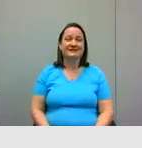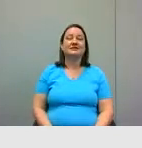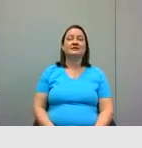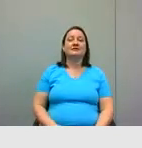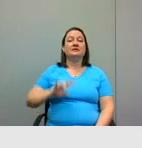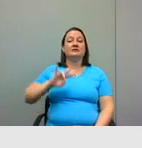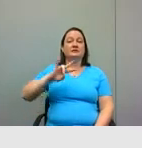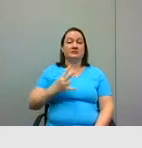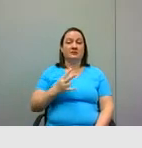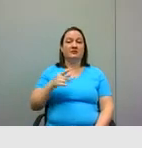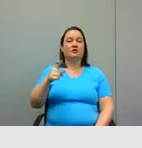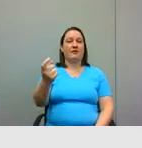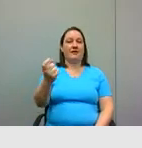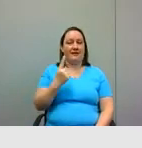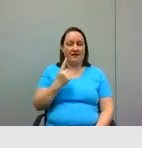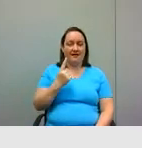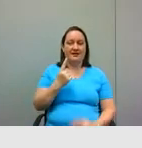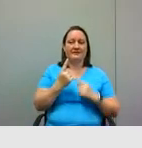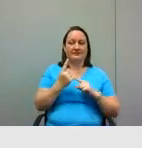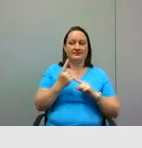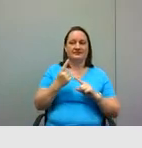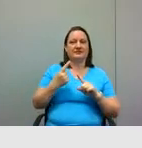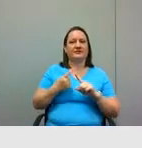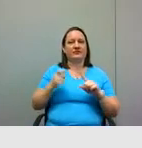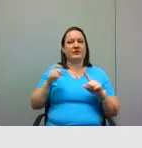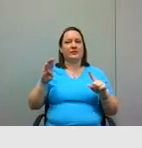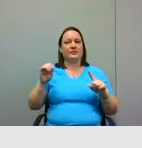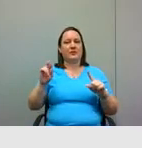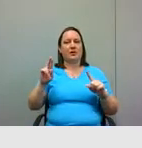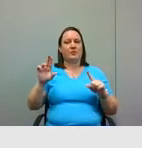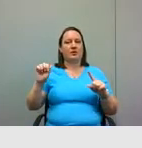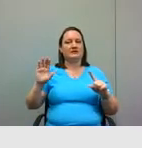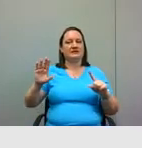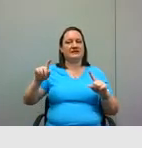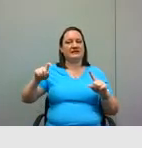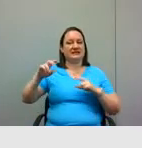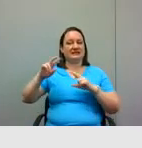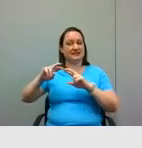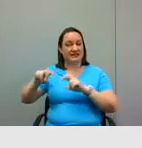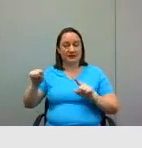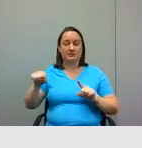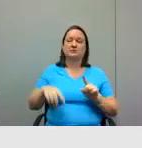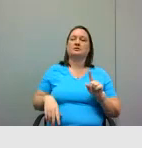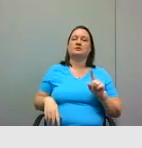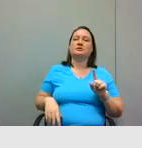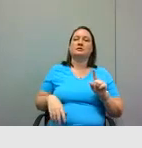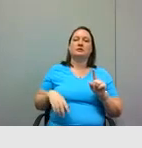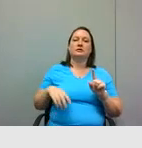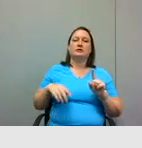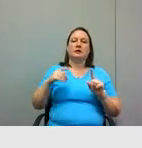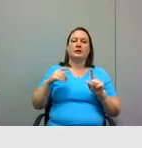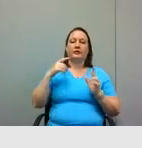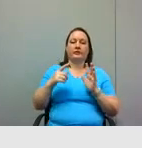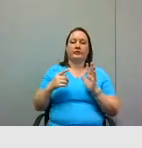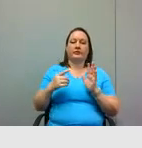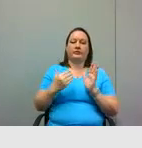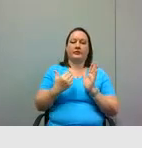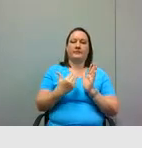had asked us, and this is something that came in from Barbara's needs assessment, that we found that the prevalence rate